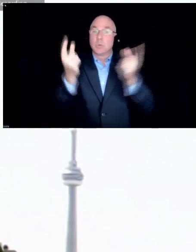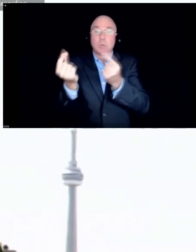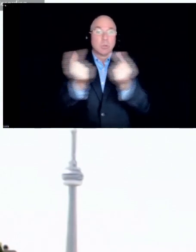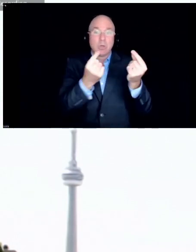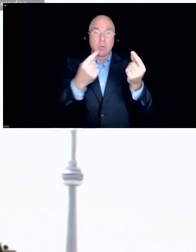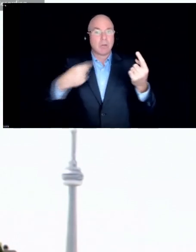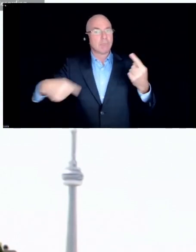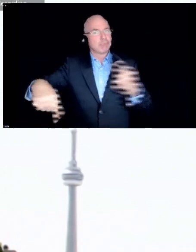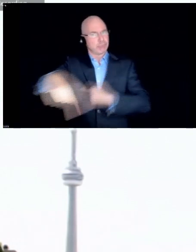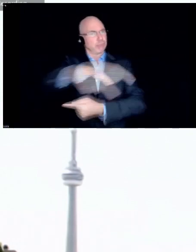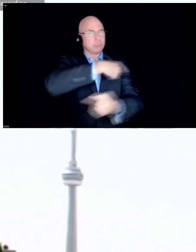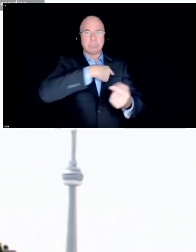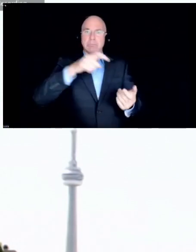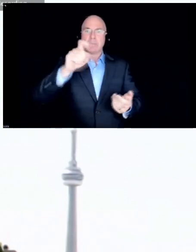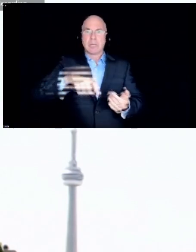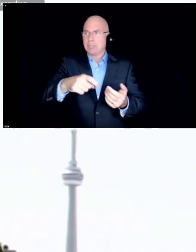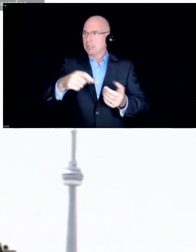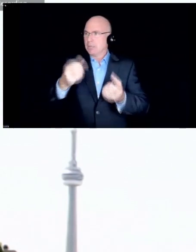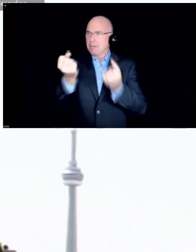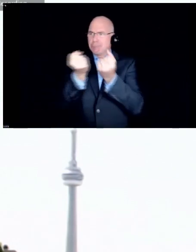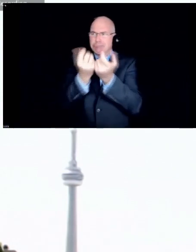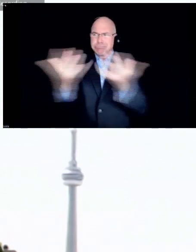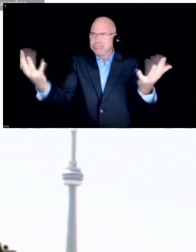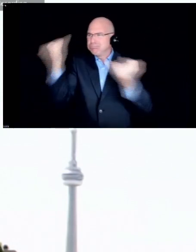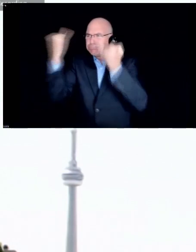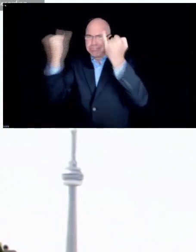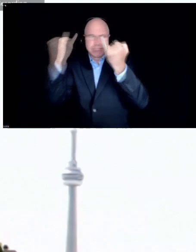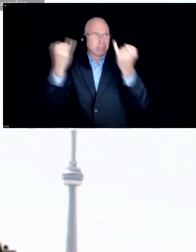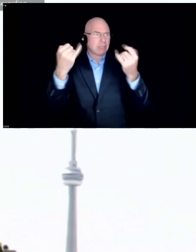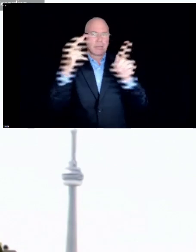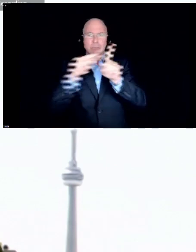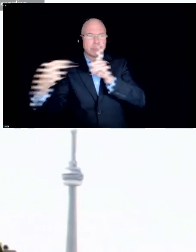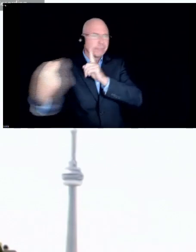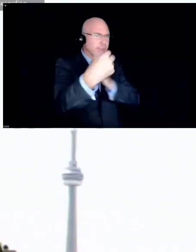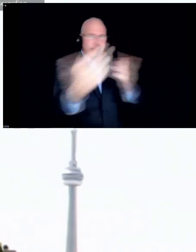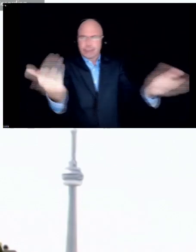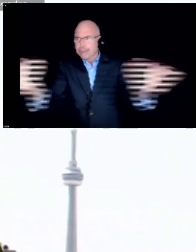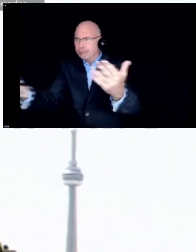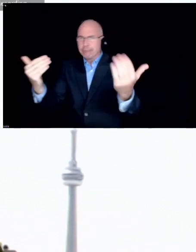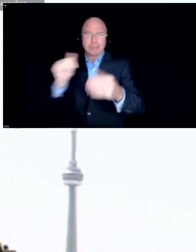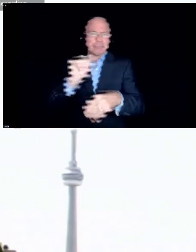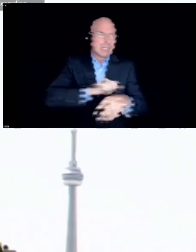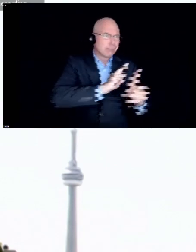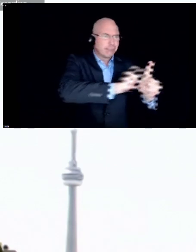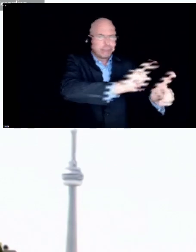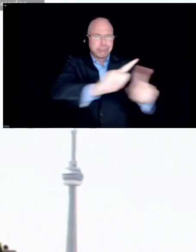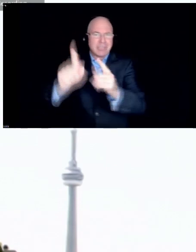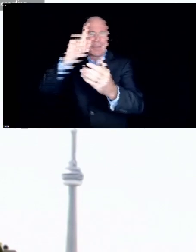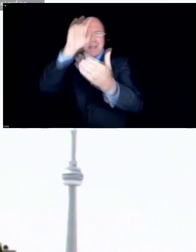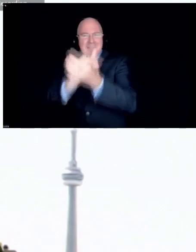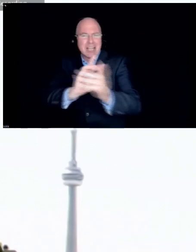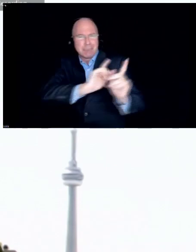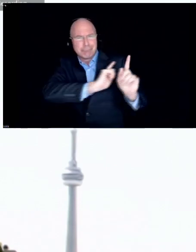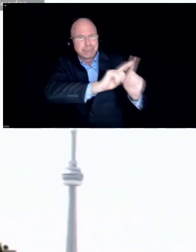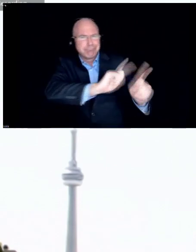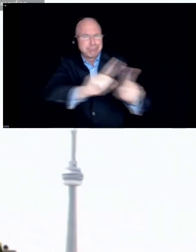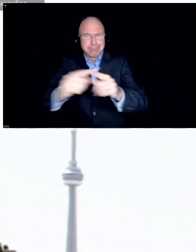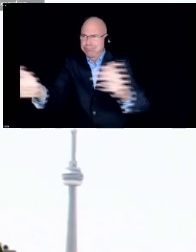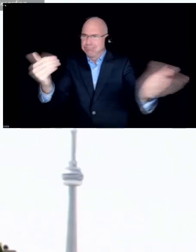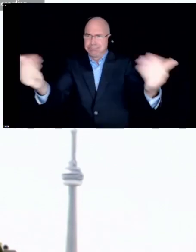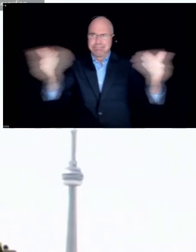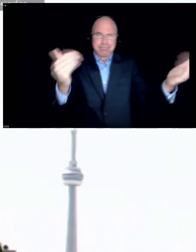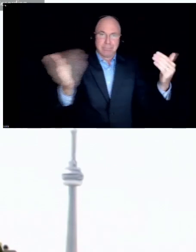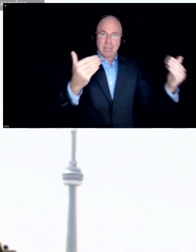to draw upon a multiplicity of ideas, perspectives, attitudes, and beliefs. Indeed,